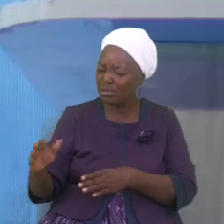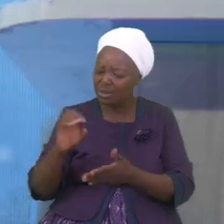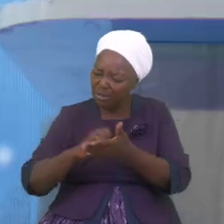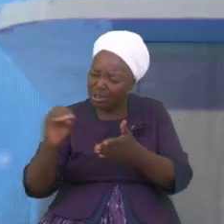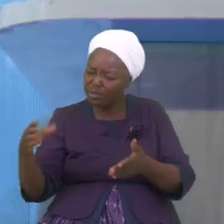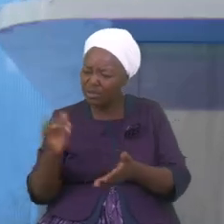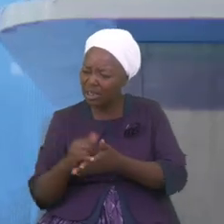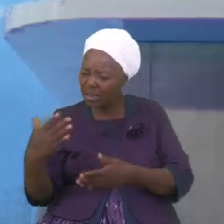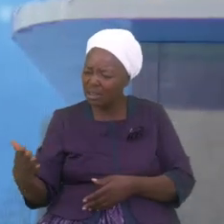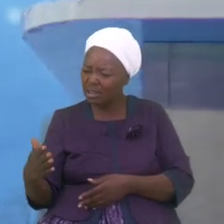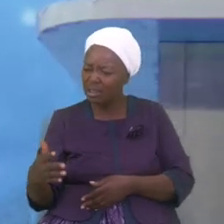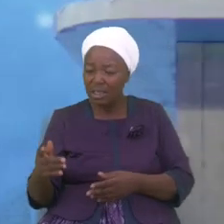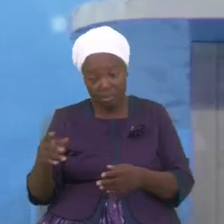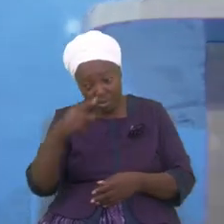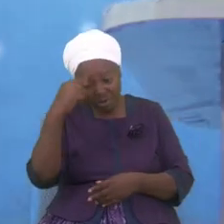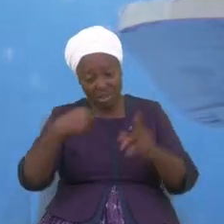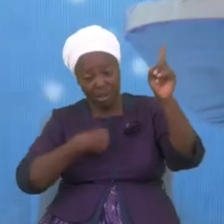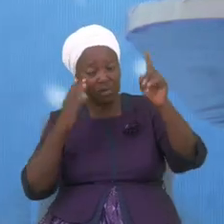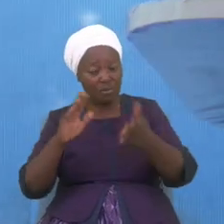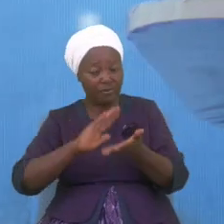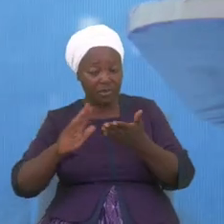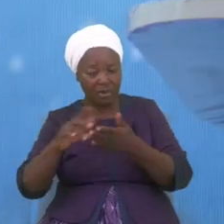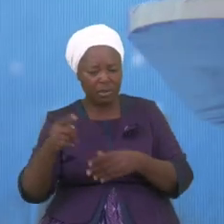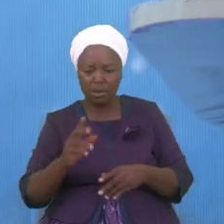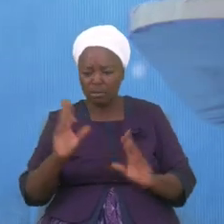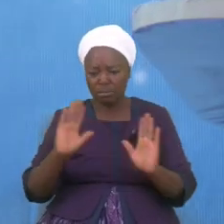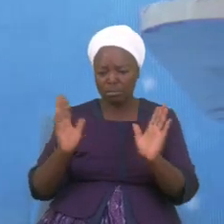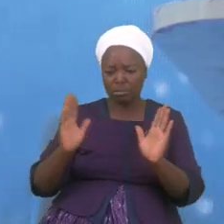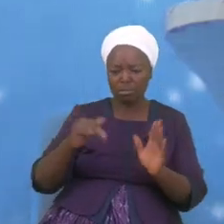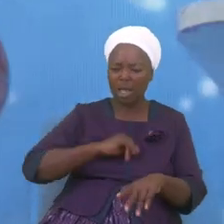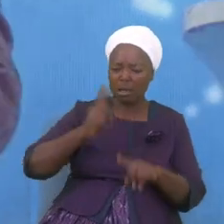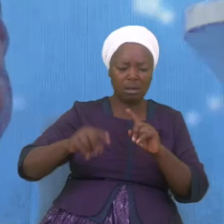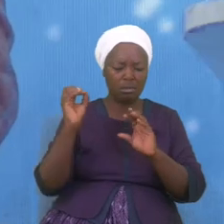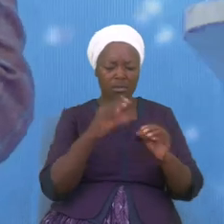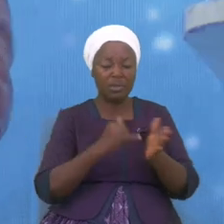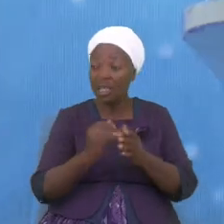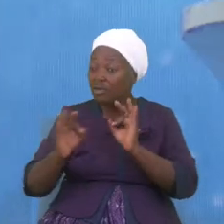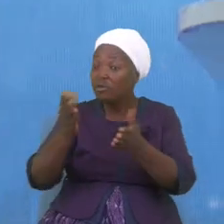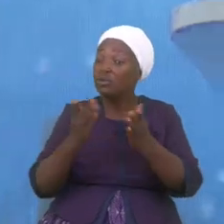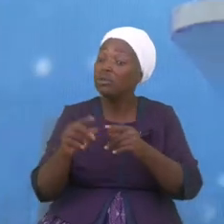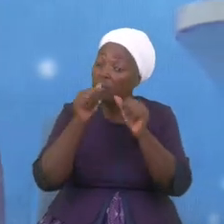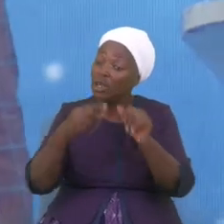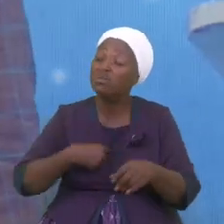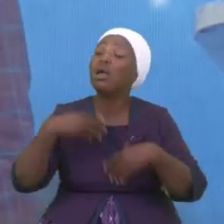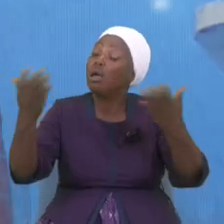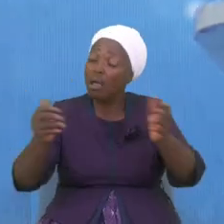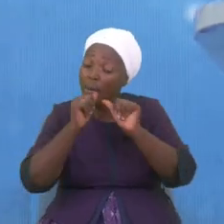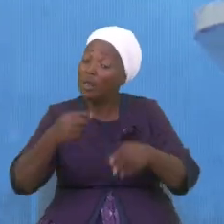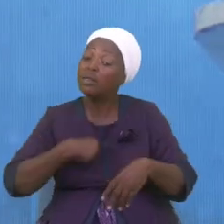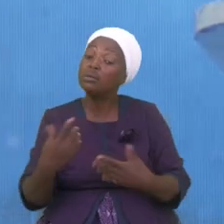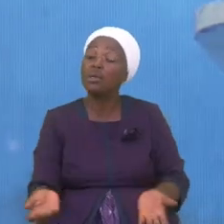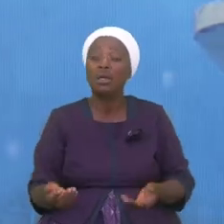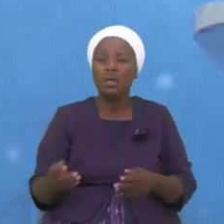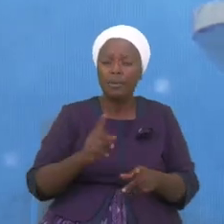away. I'm going to forgive you. And the first, I don't want to drop it. You want to bless me? Bless me. And they continue on, they